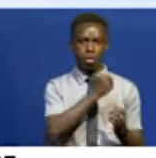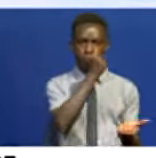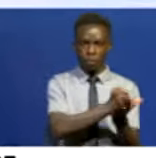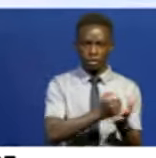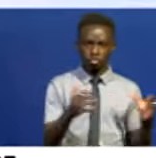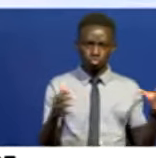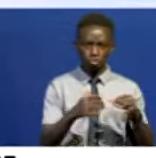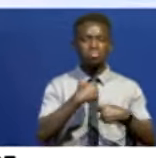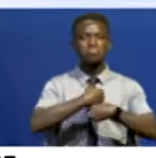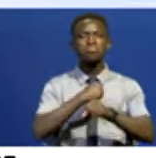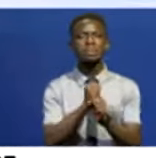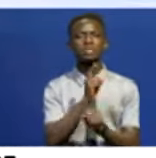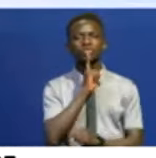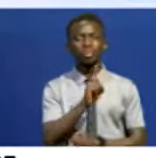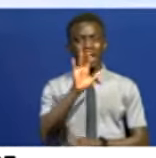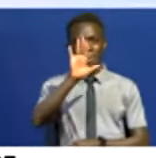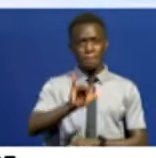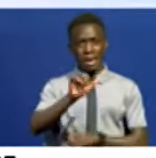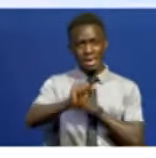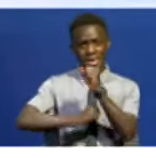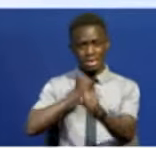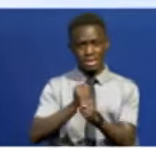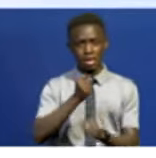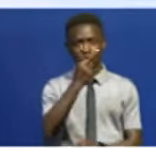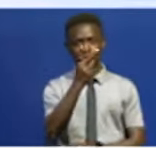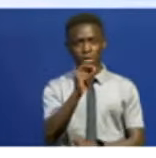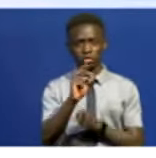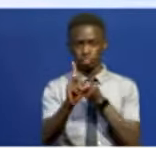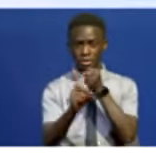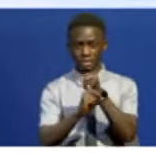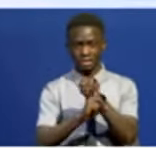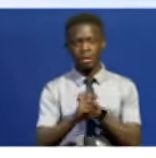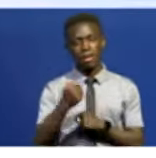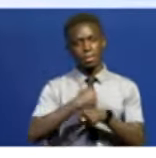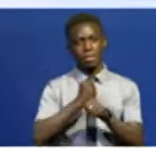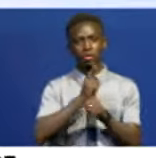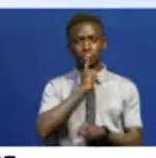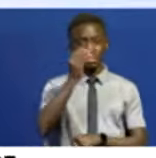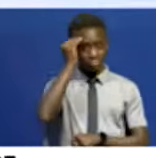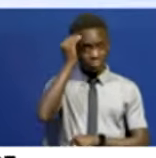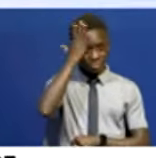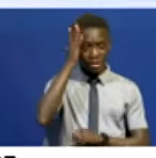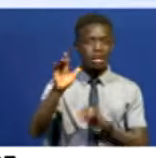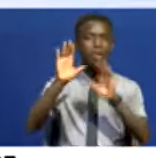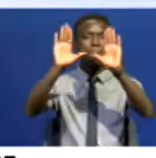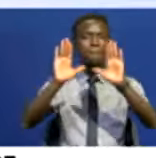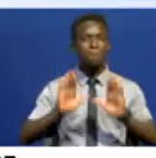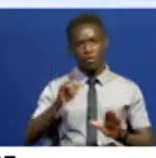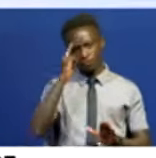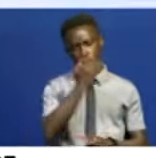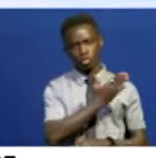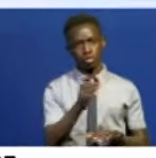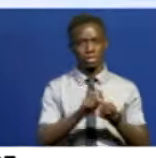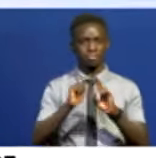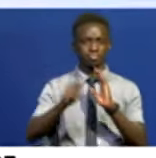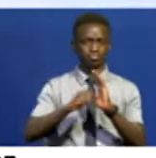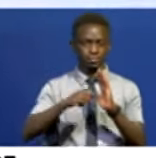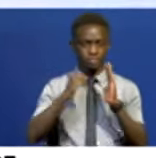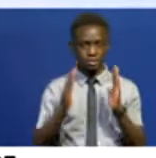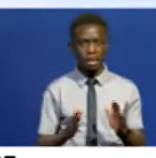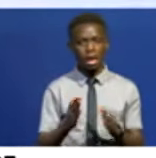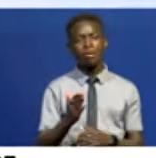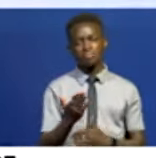by 2026, mark these dates, they are important to you as manufacturers, at least 50% of